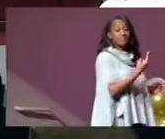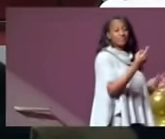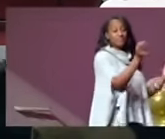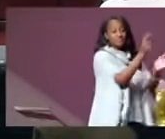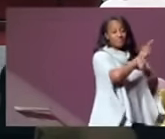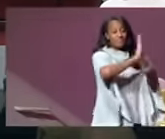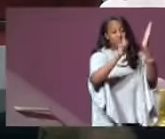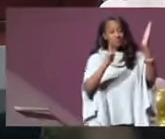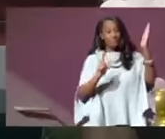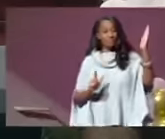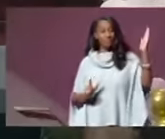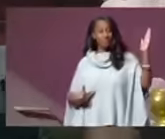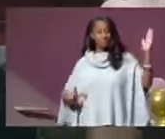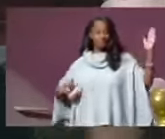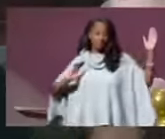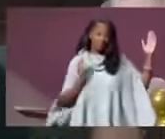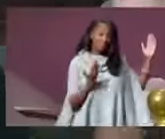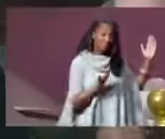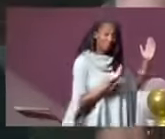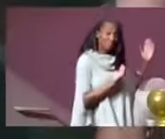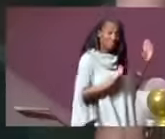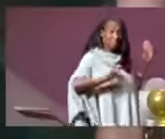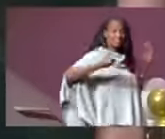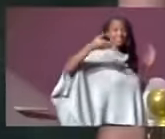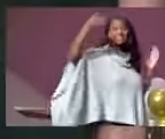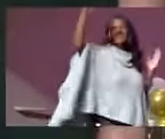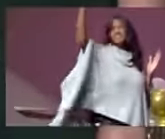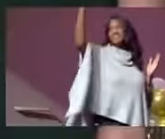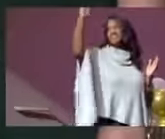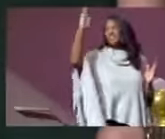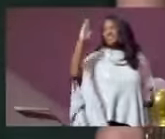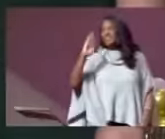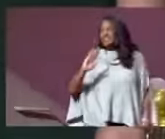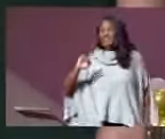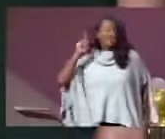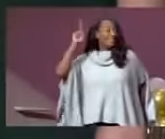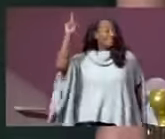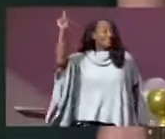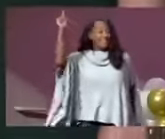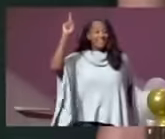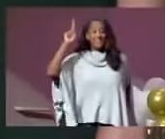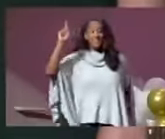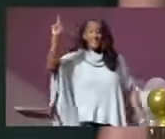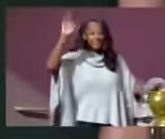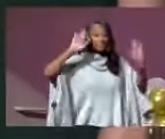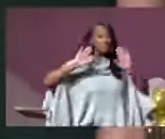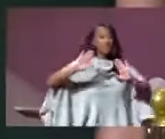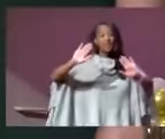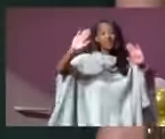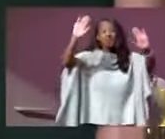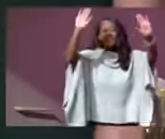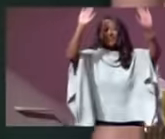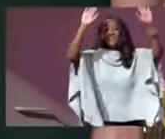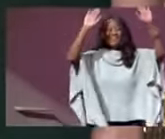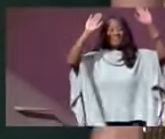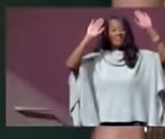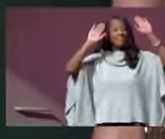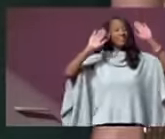Lord our God. The Lord. He is wonderful. Our God. Hallelujah. He is